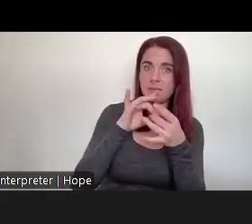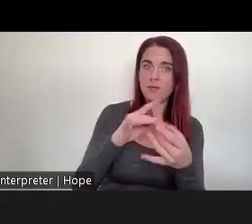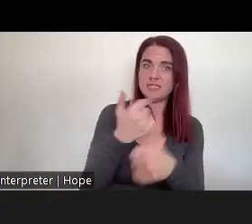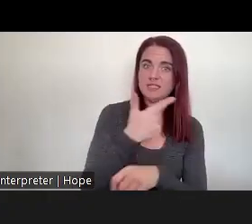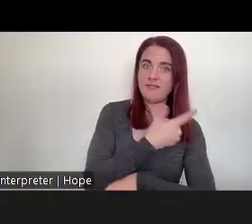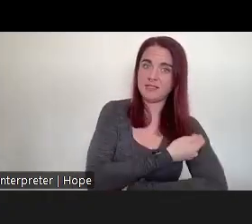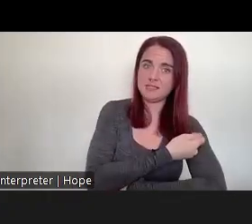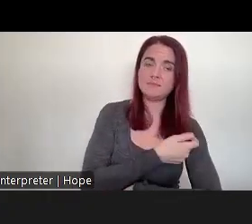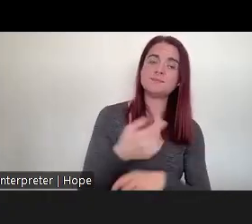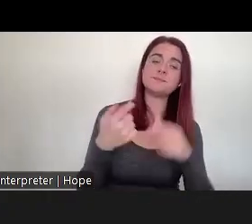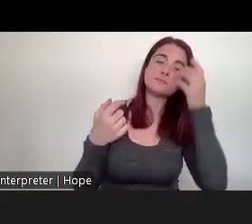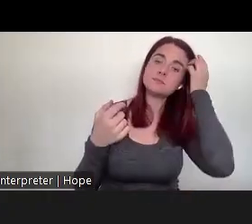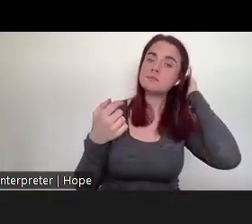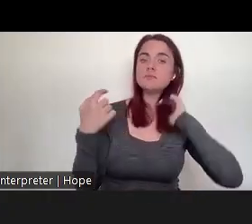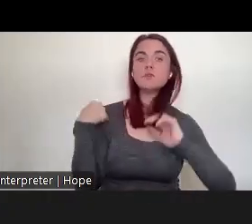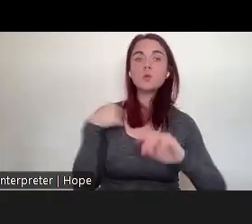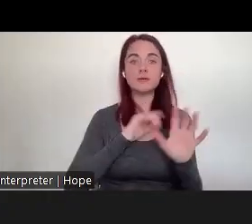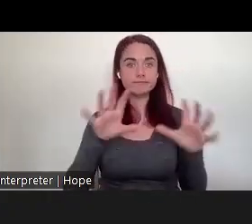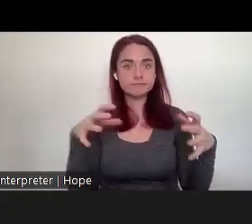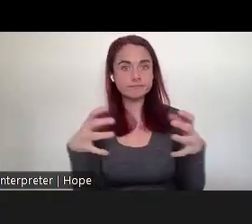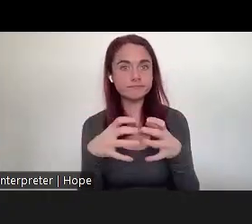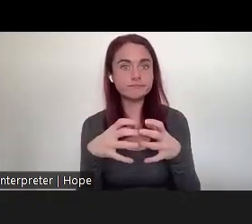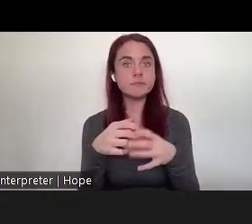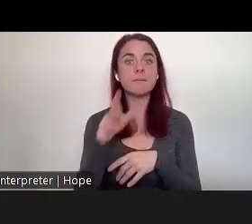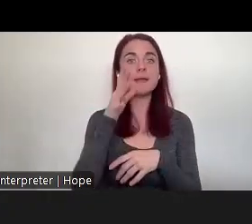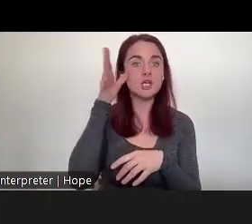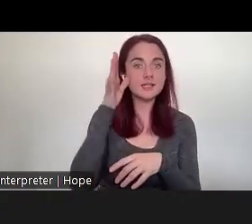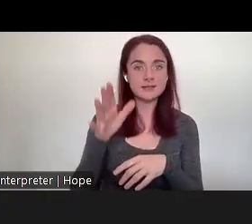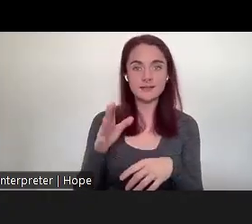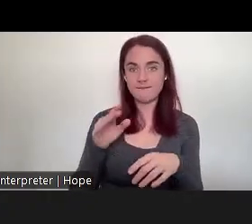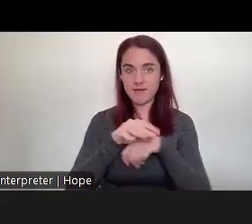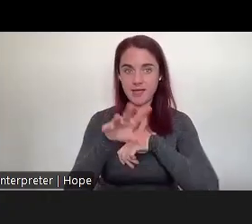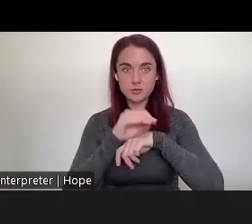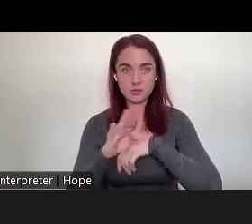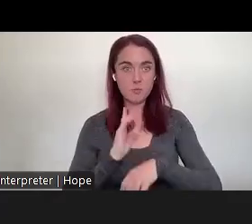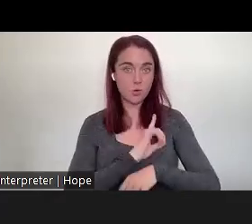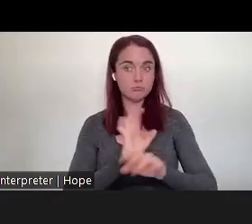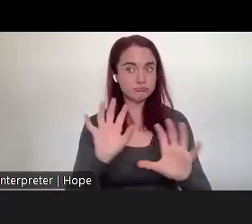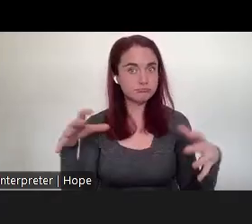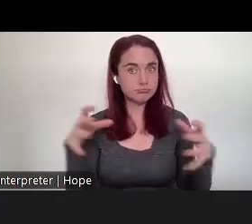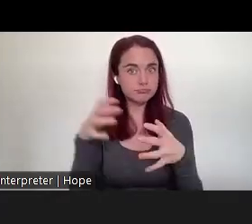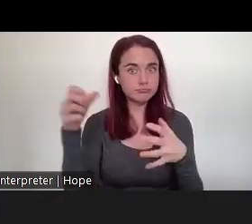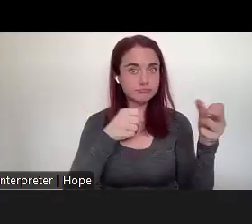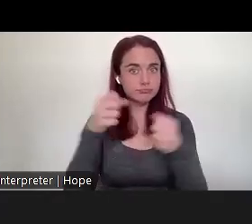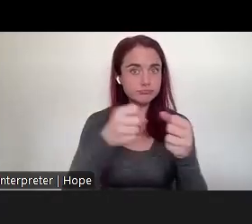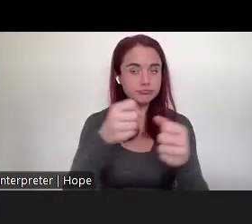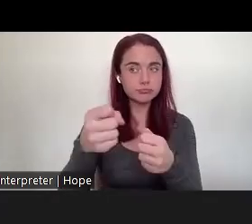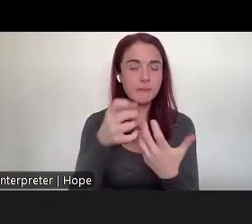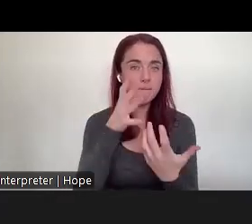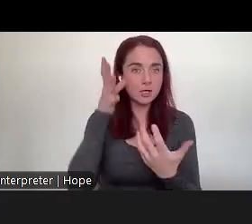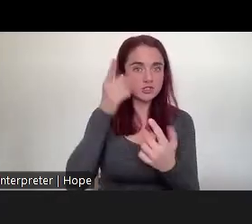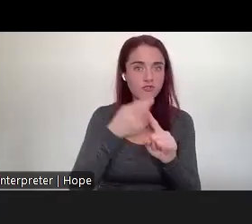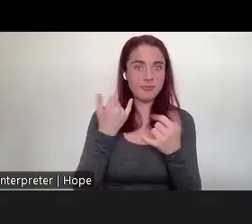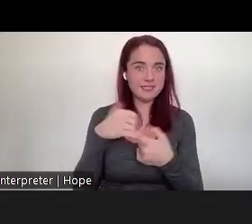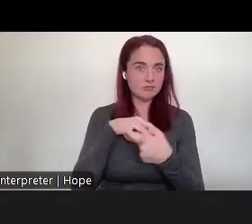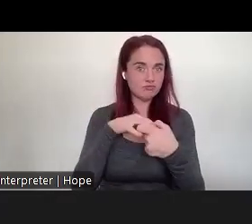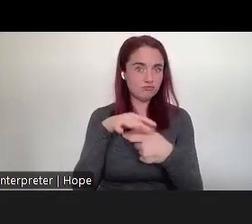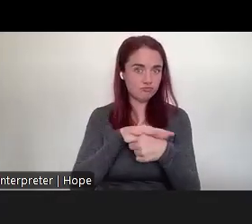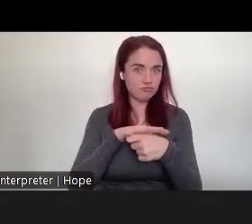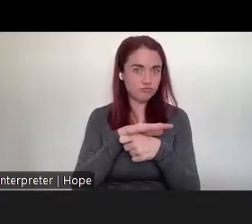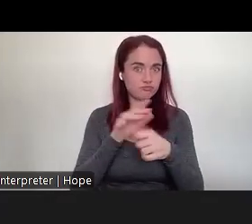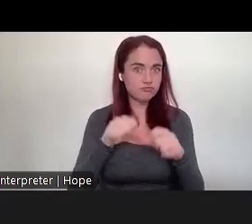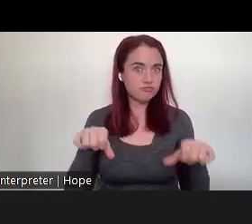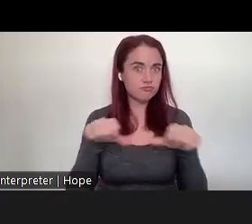so we convened a parent advisory board and made up of parents from our region, ended up